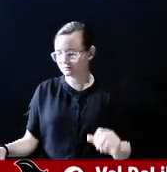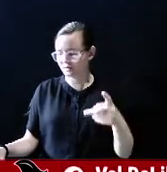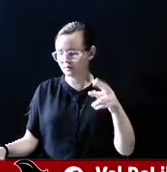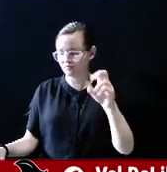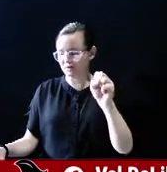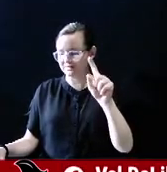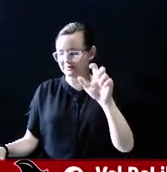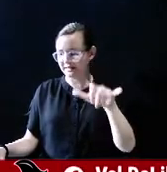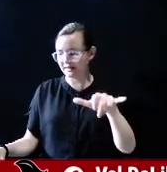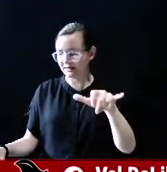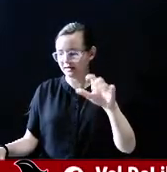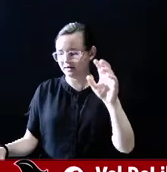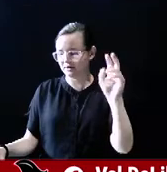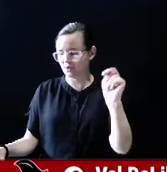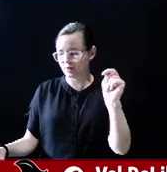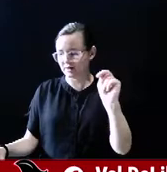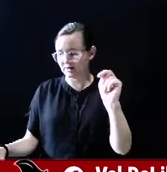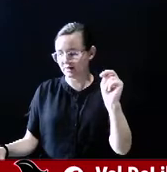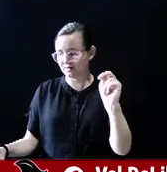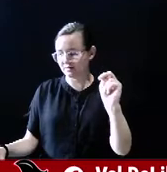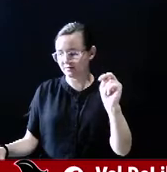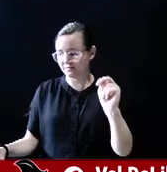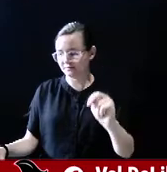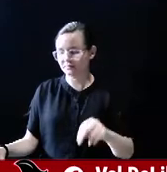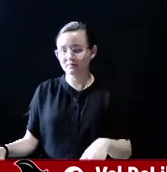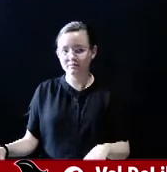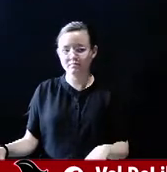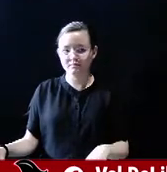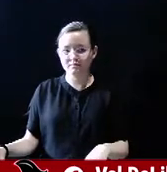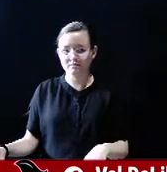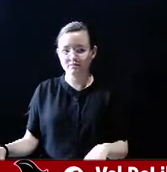Presley Marie Norton.